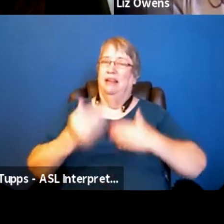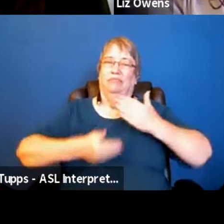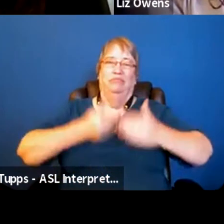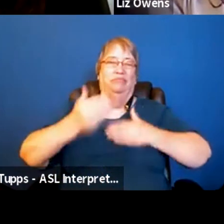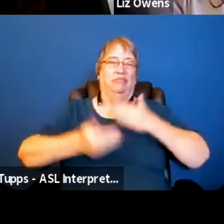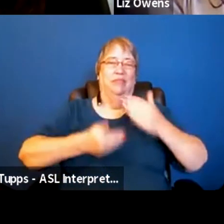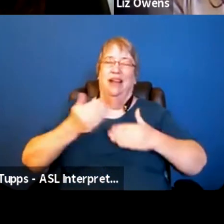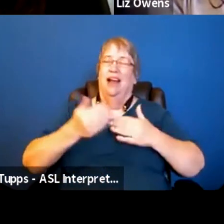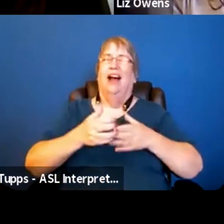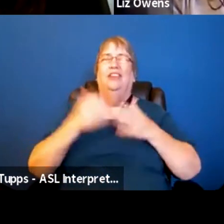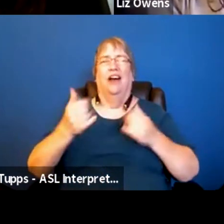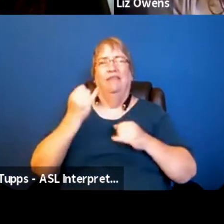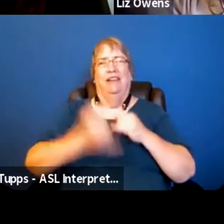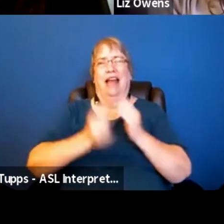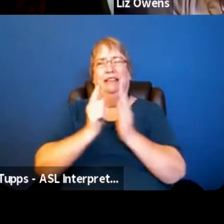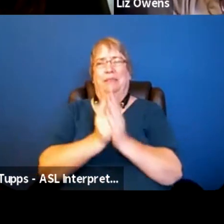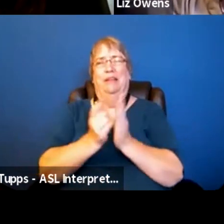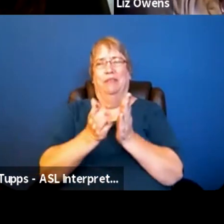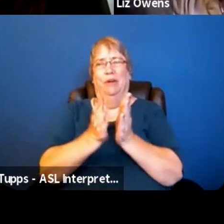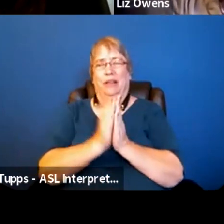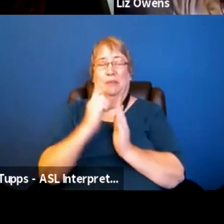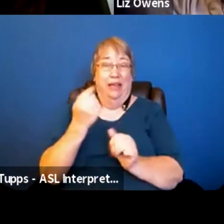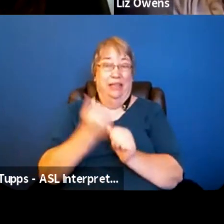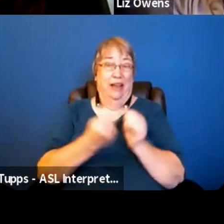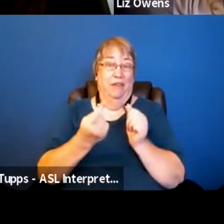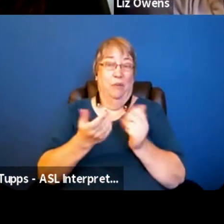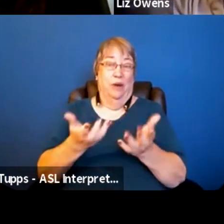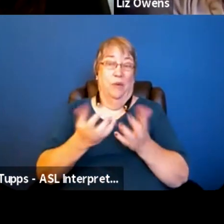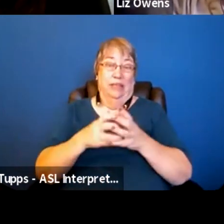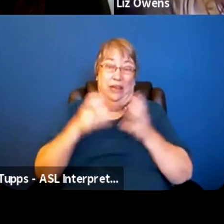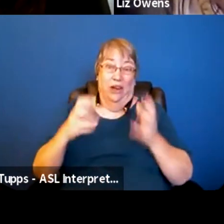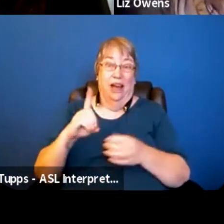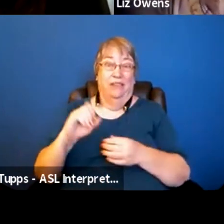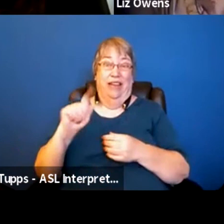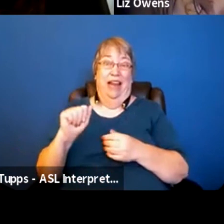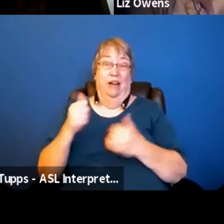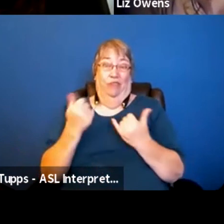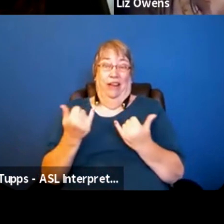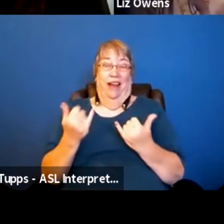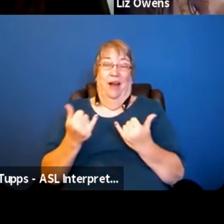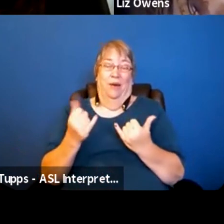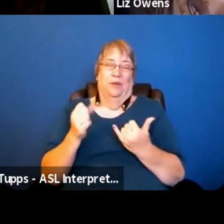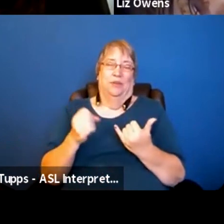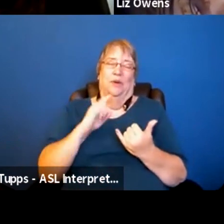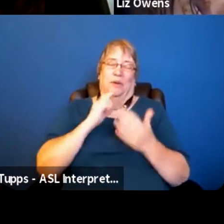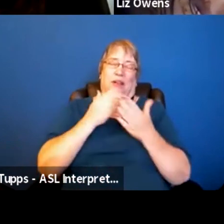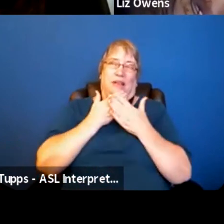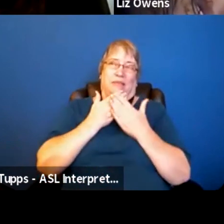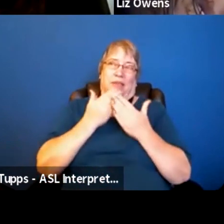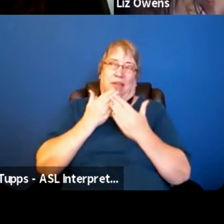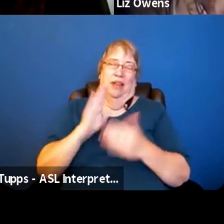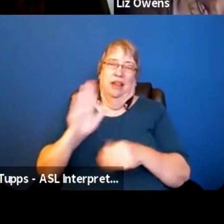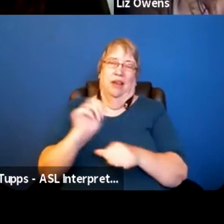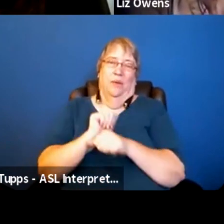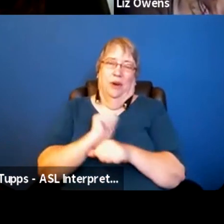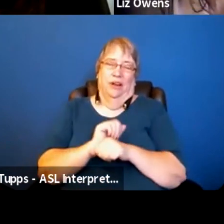last minute requests along the way, because everyone, as you know, wants lots of data right now. And so I really appreciate their work. They've been stellar to